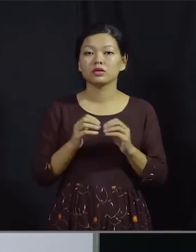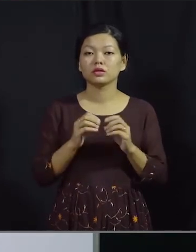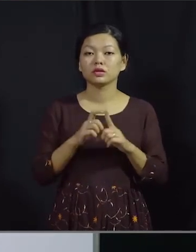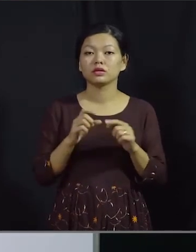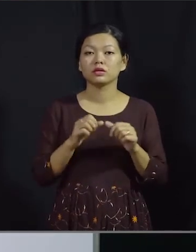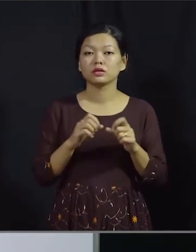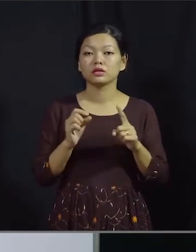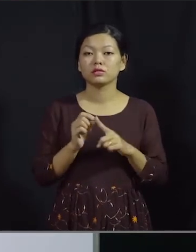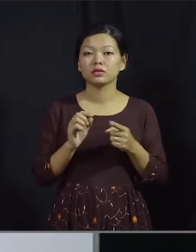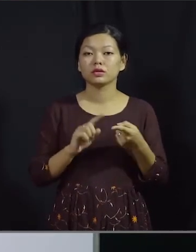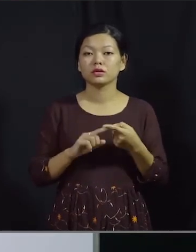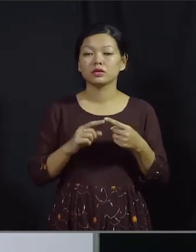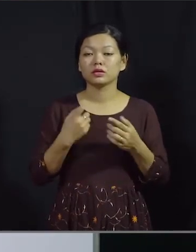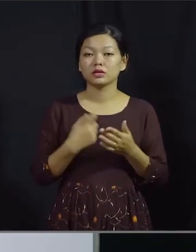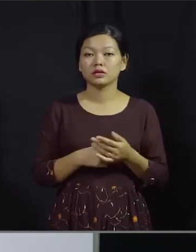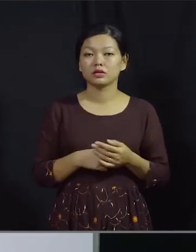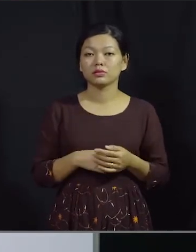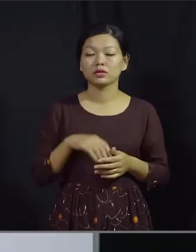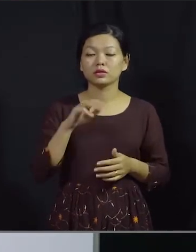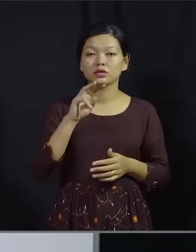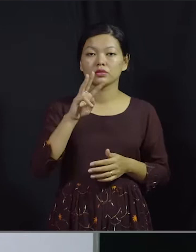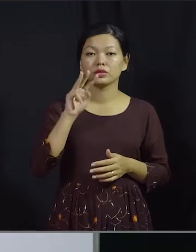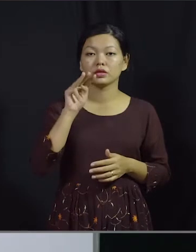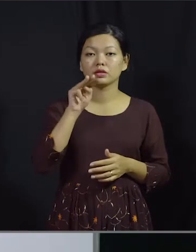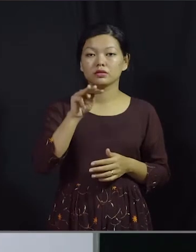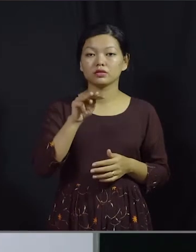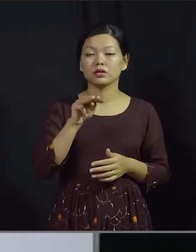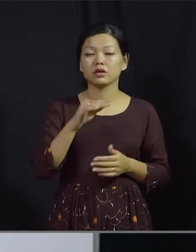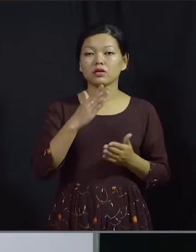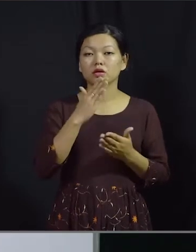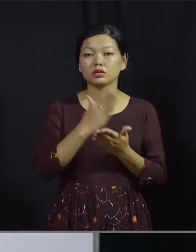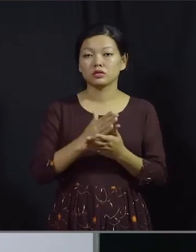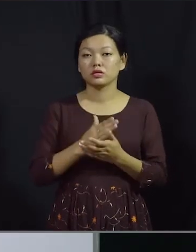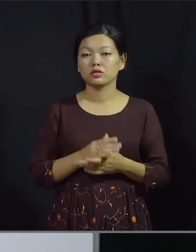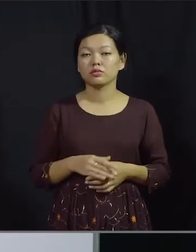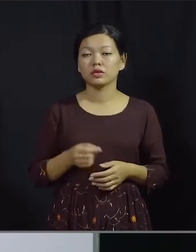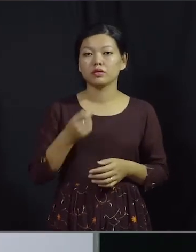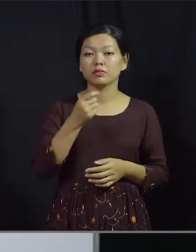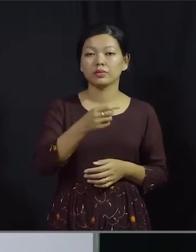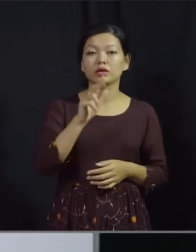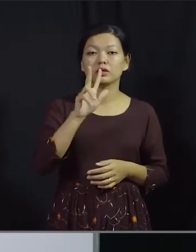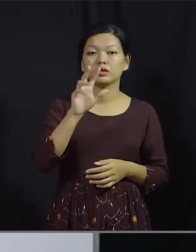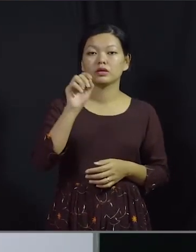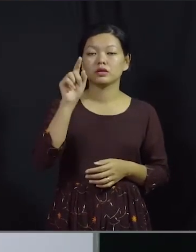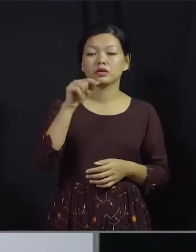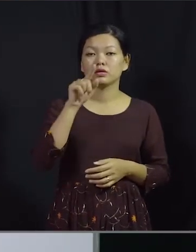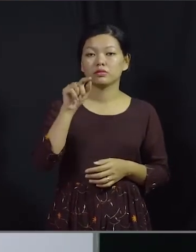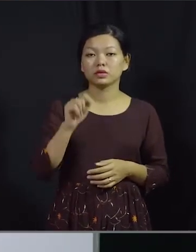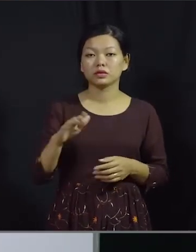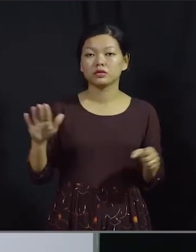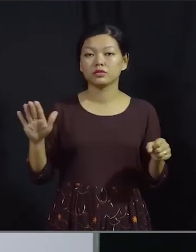of rupees 3,000 were written off as bad debts paid 80% in full settlement. That